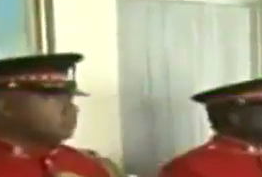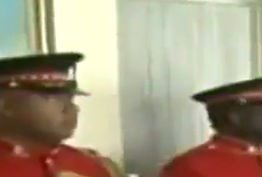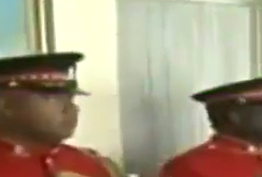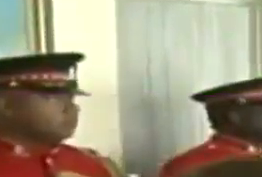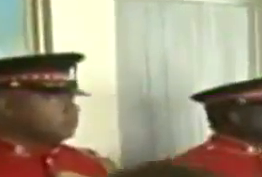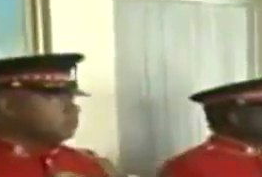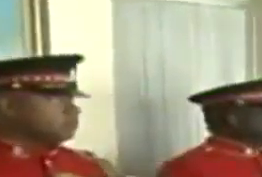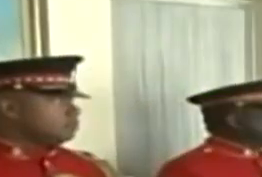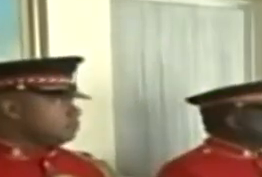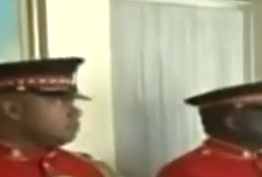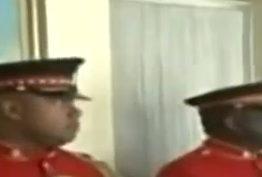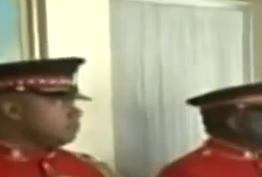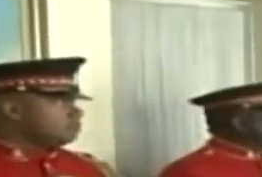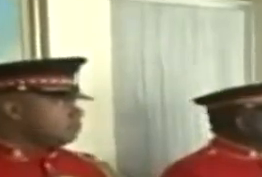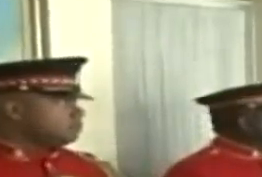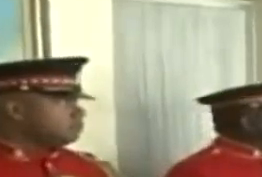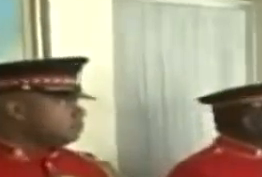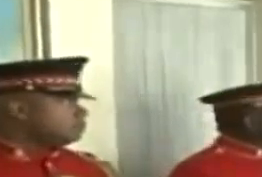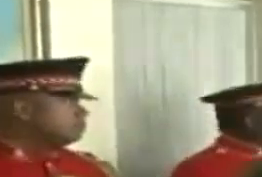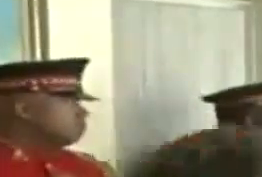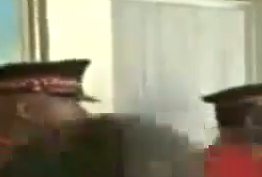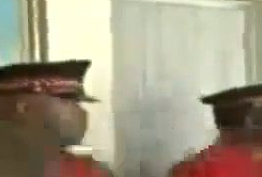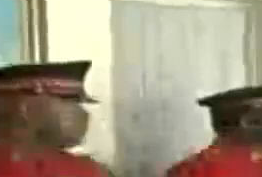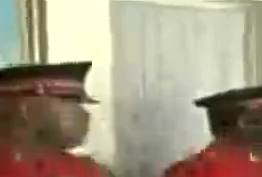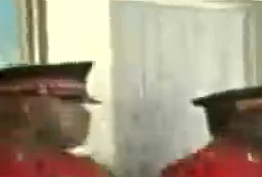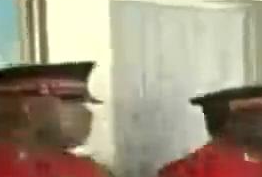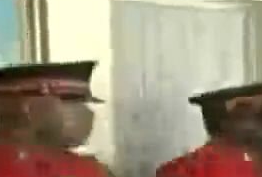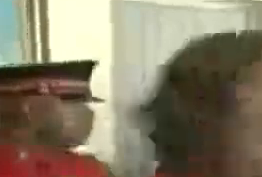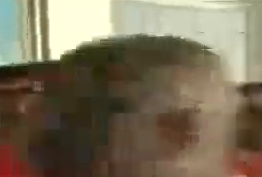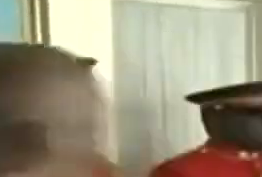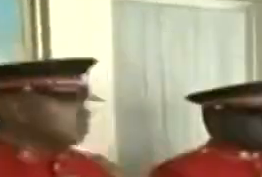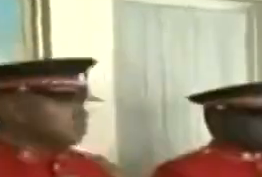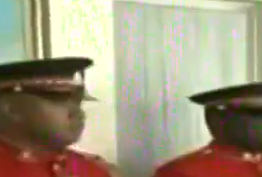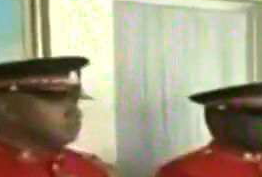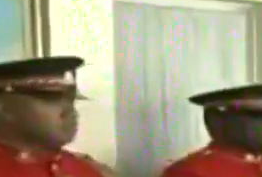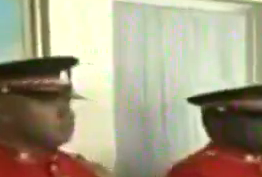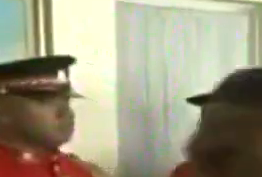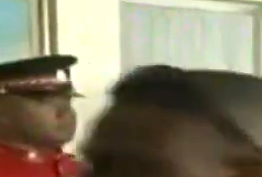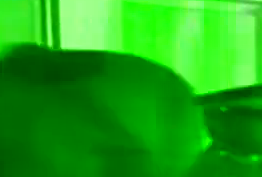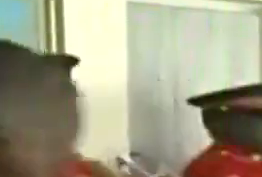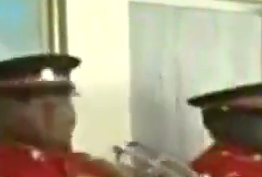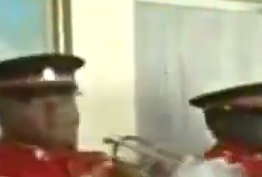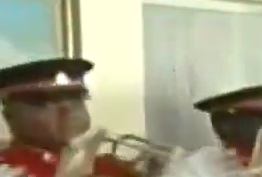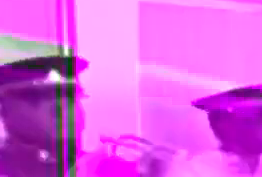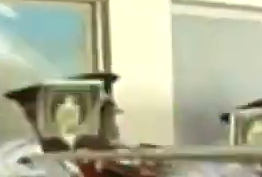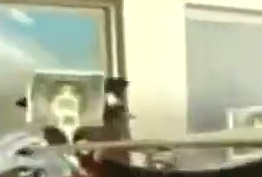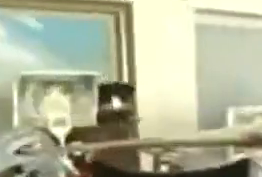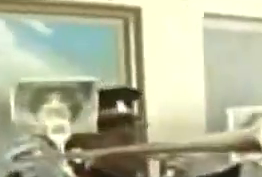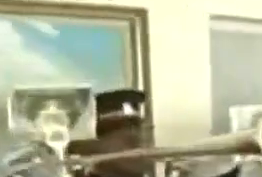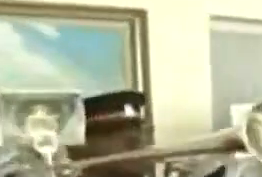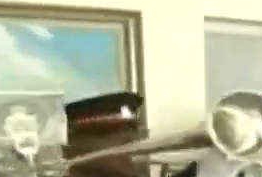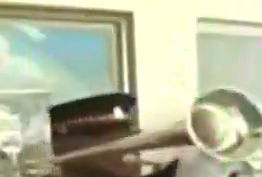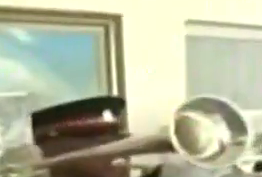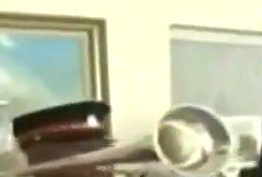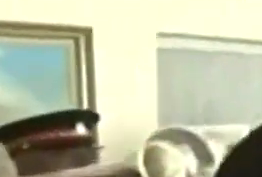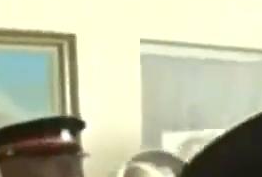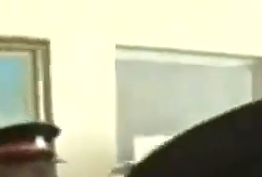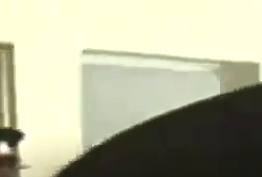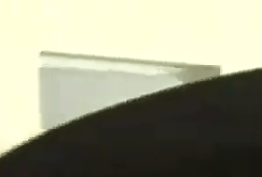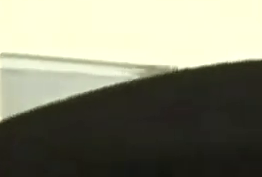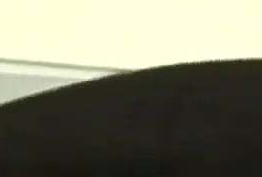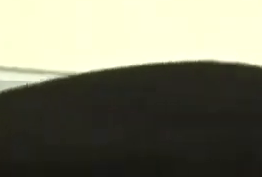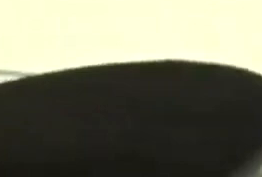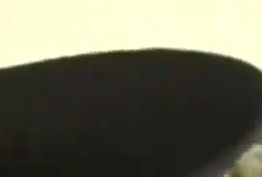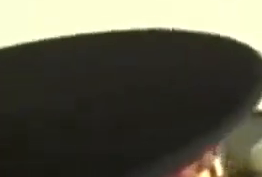Design on Instagram the other day. So they're ensuring that everybody see and experience. And